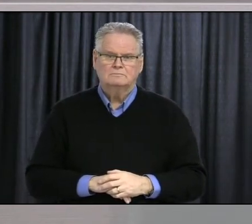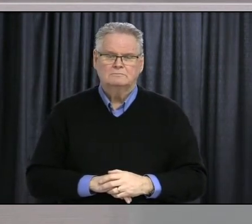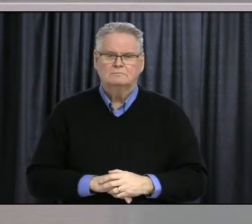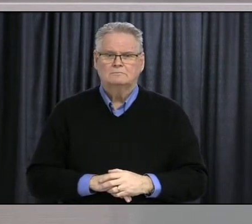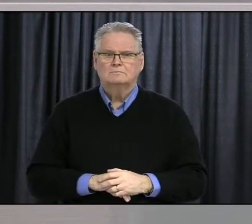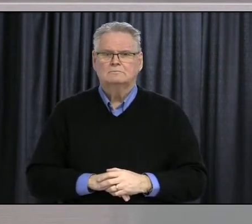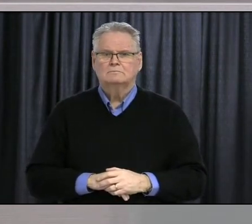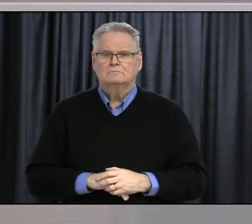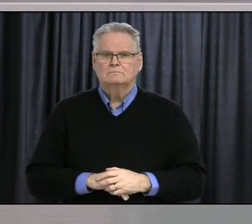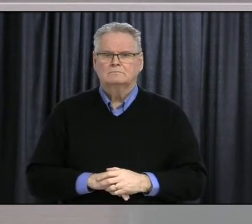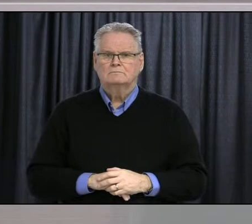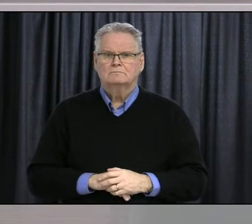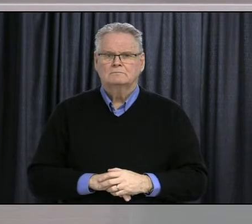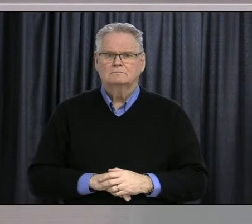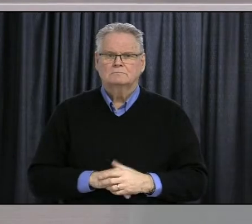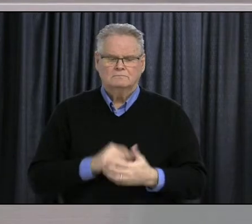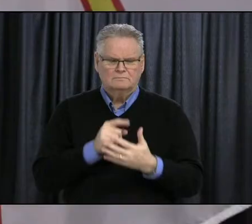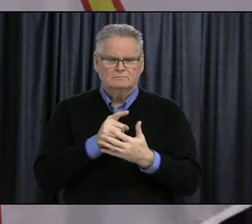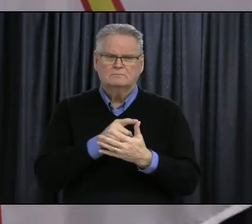negative?